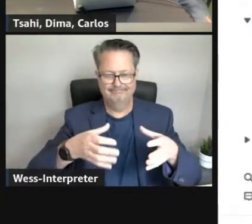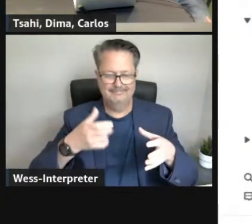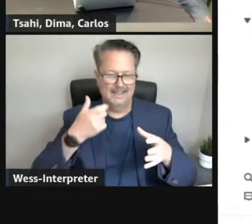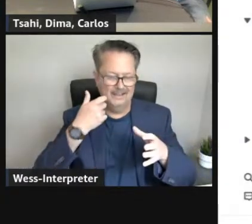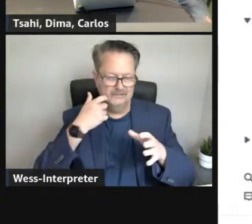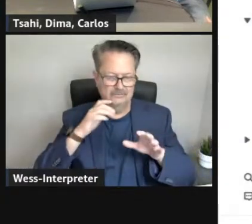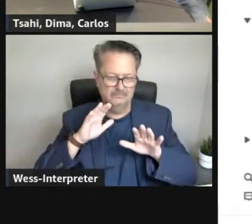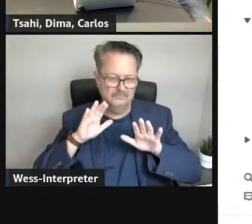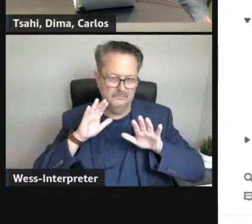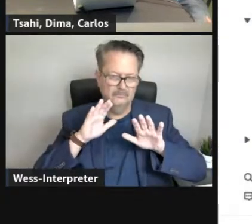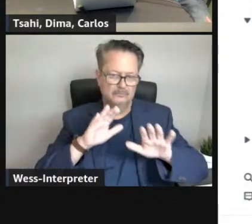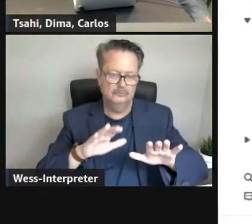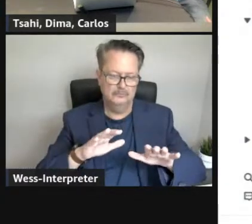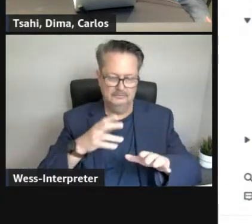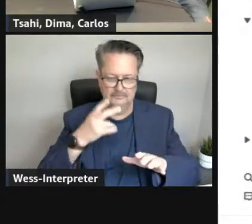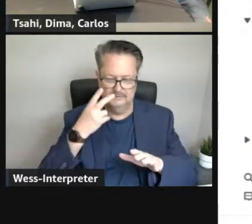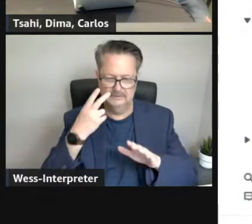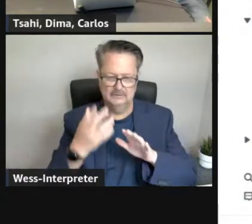see that it's already running.